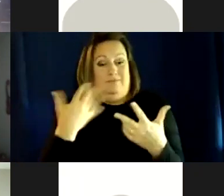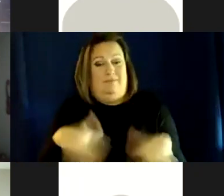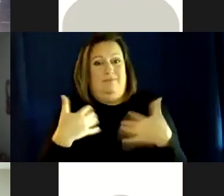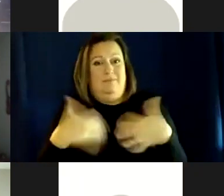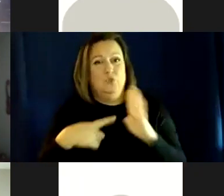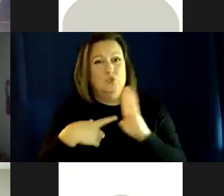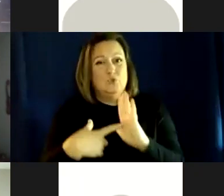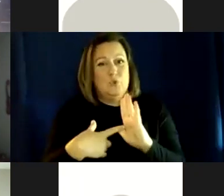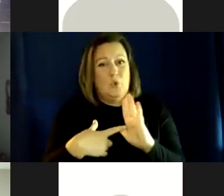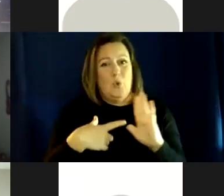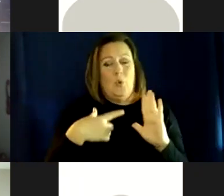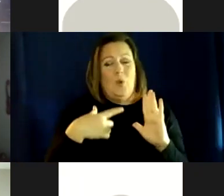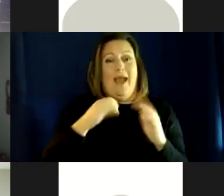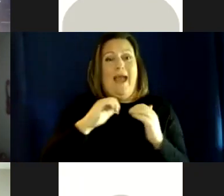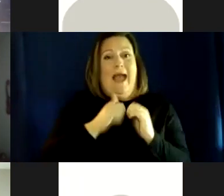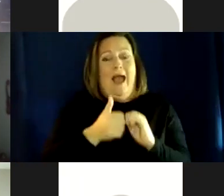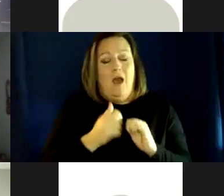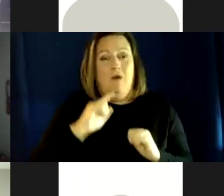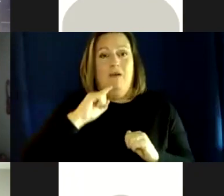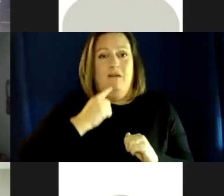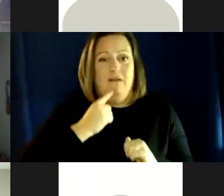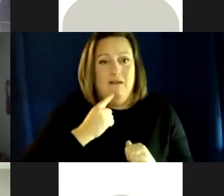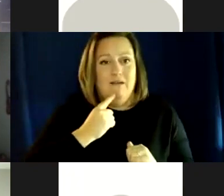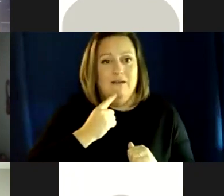tribes and our people.